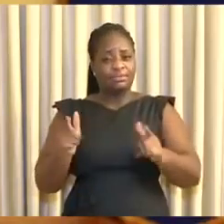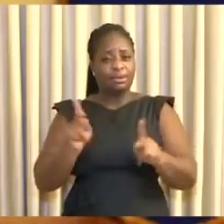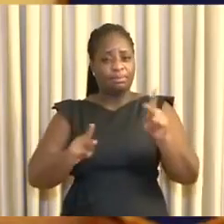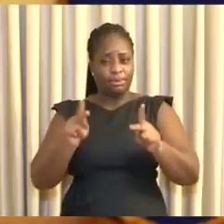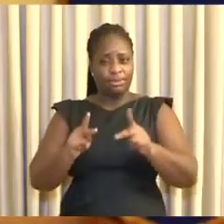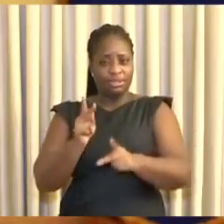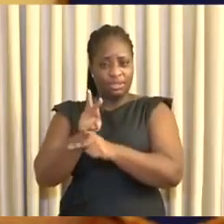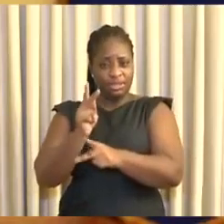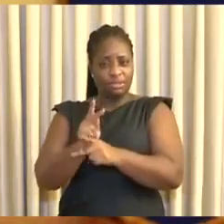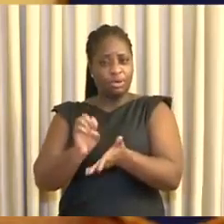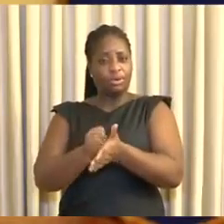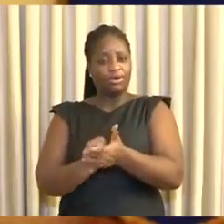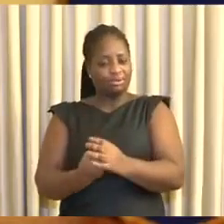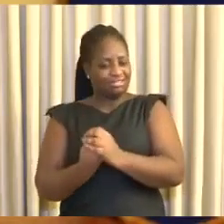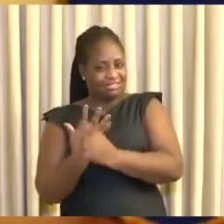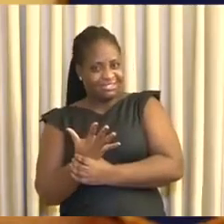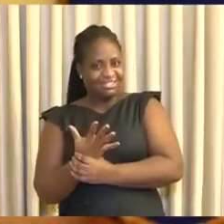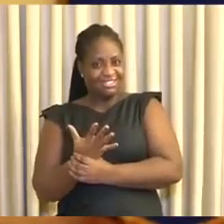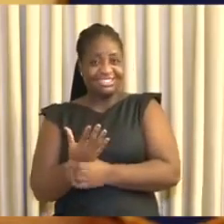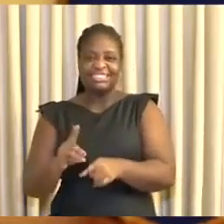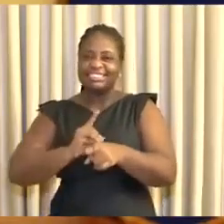our people and keep our economy going.